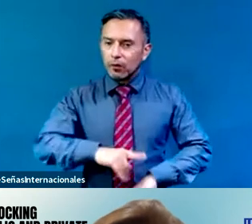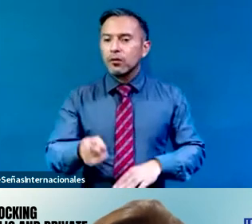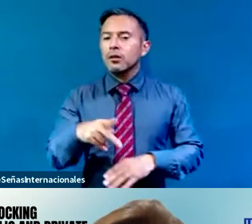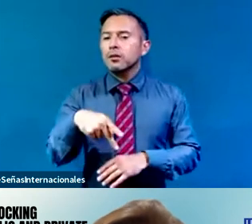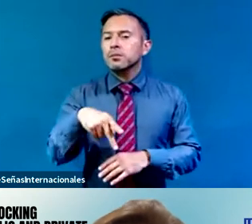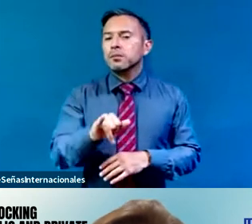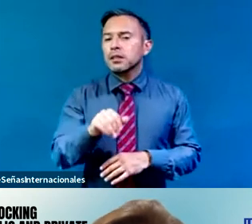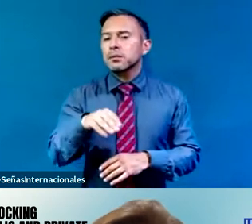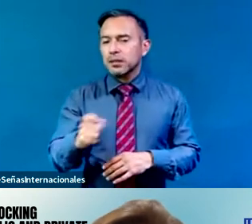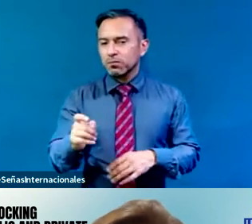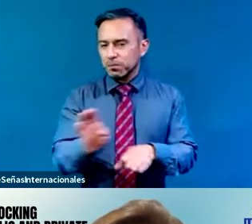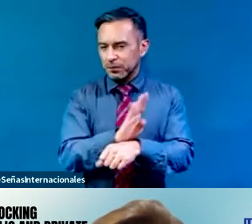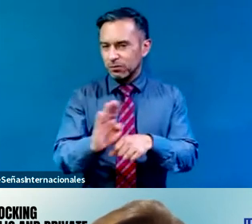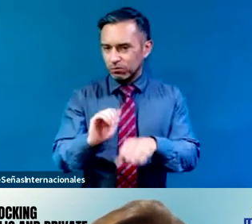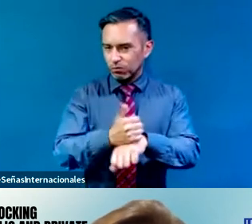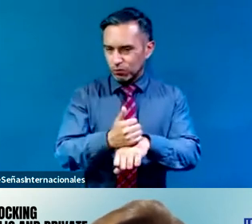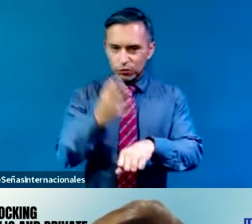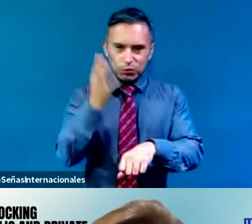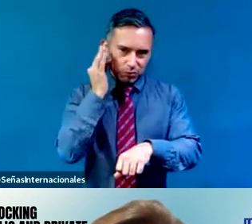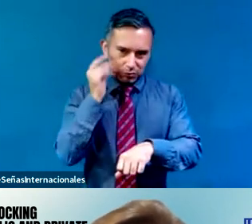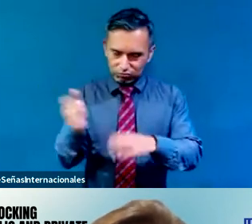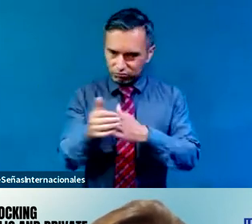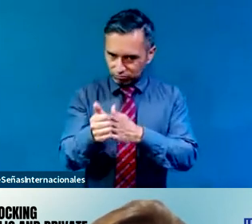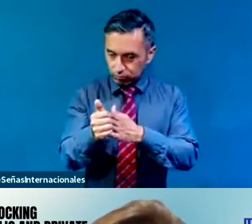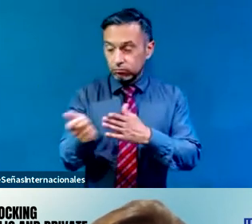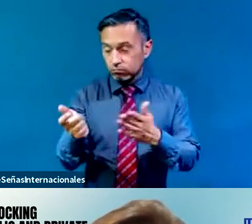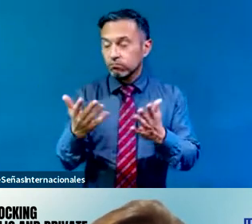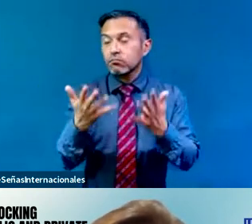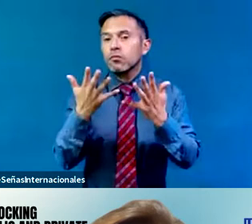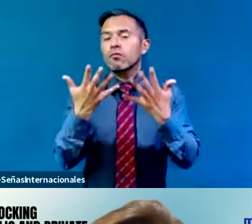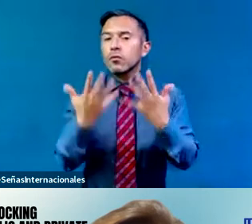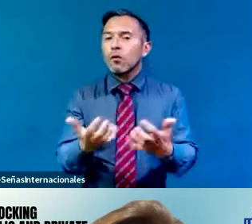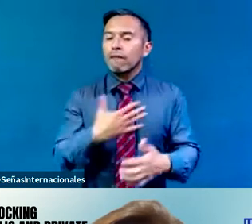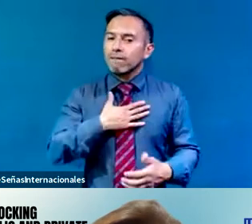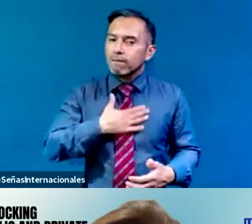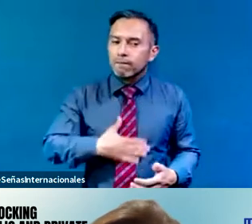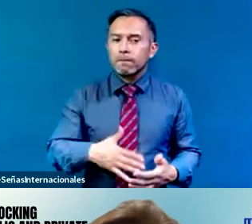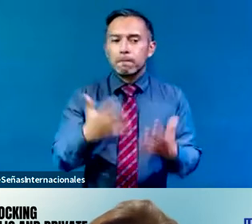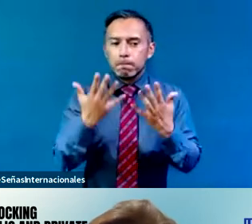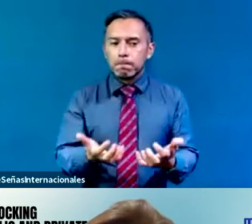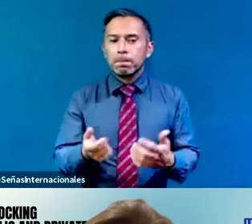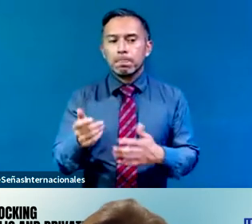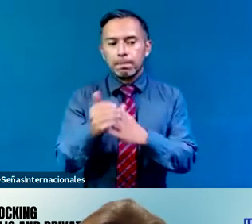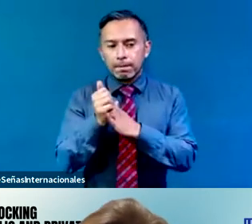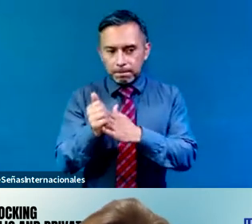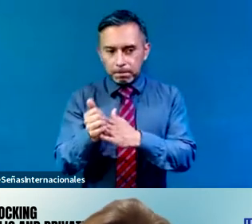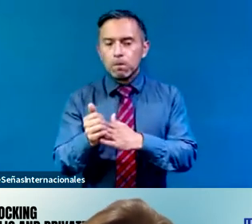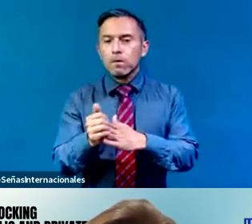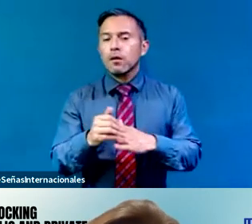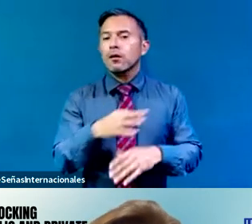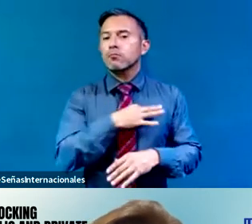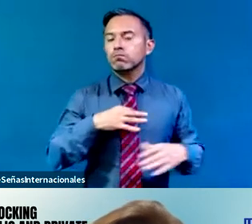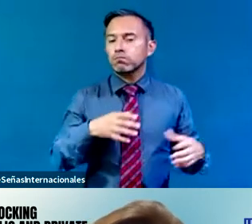strong leadership and the commitments from the public sector, private sector, and civil society. That is why I'm so